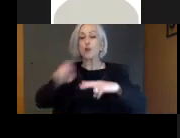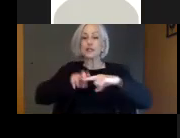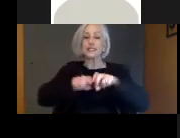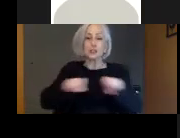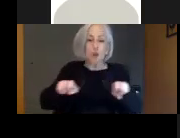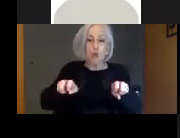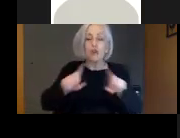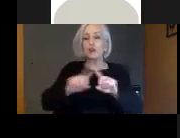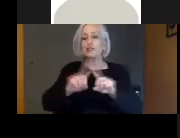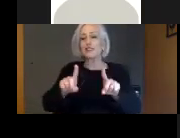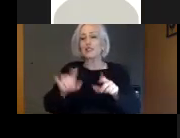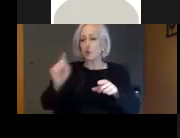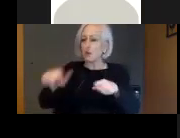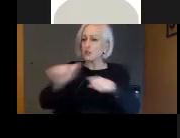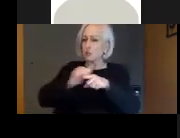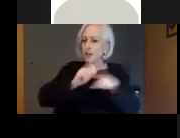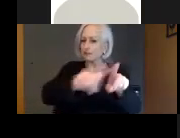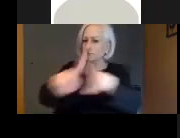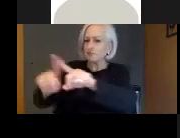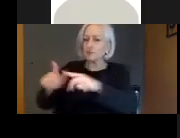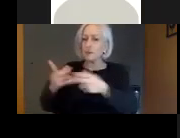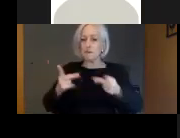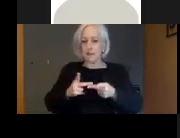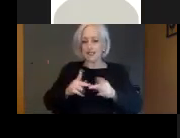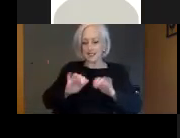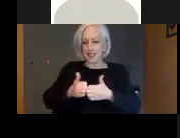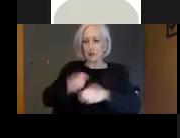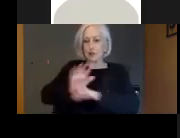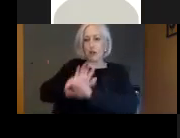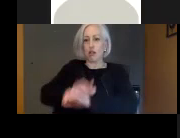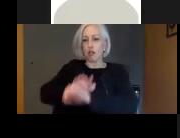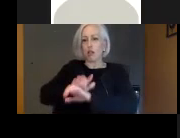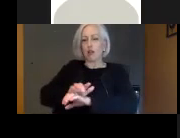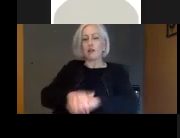different practicing CPR, airway techniques. Next slide.